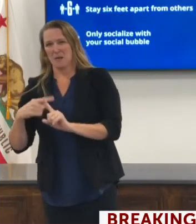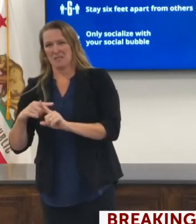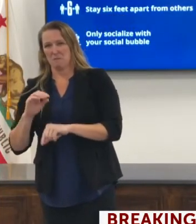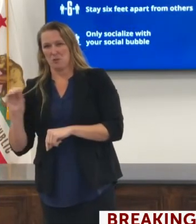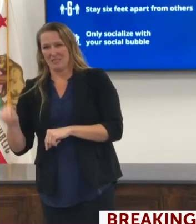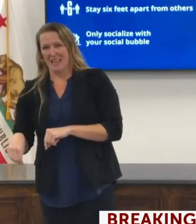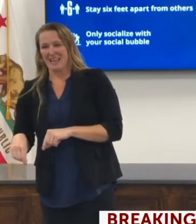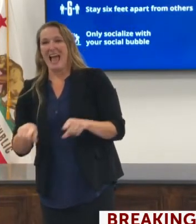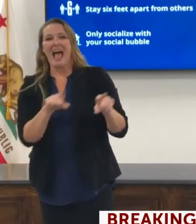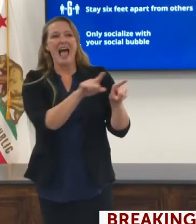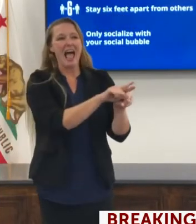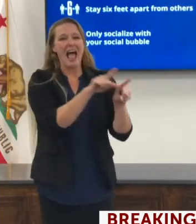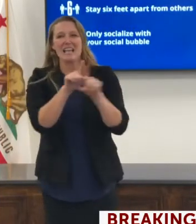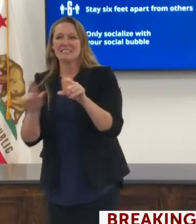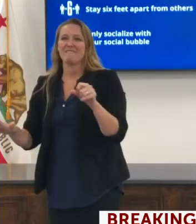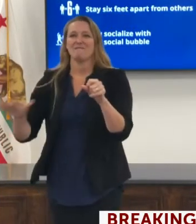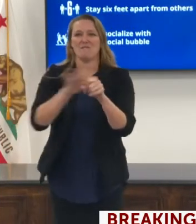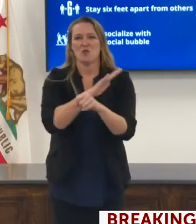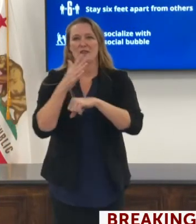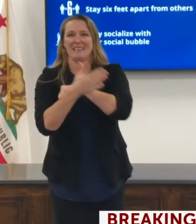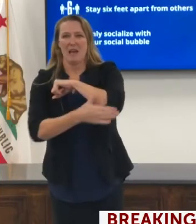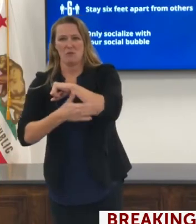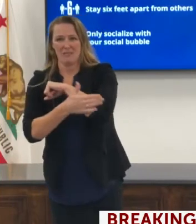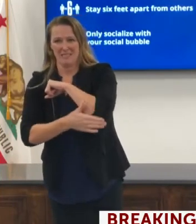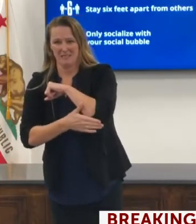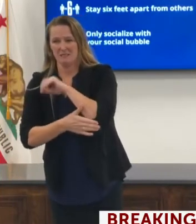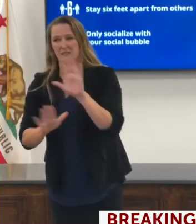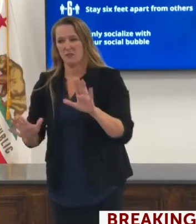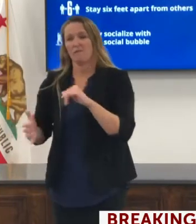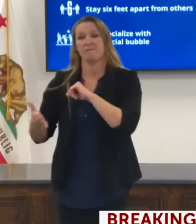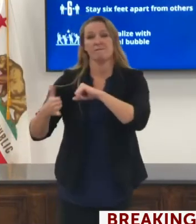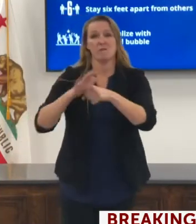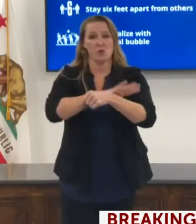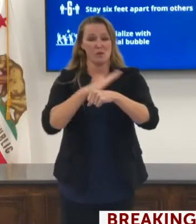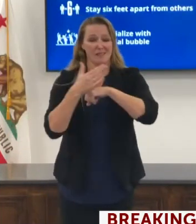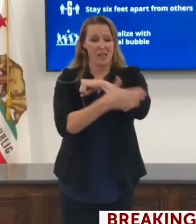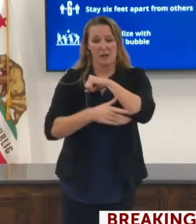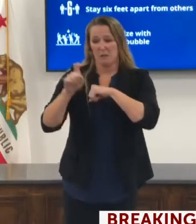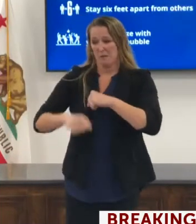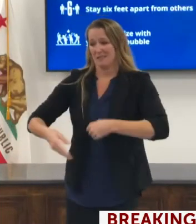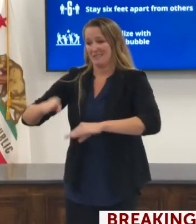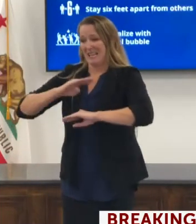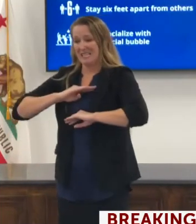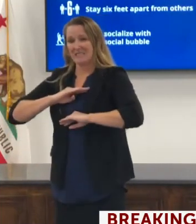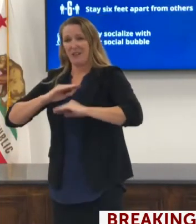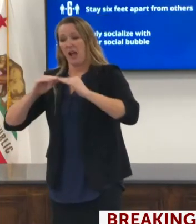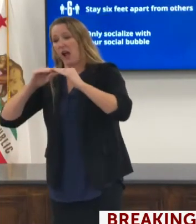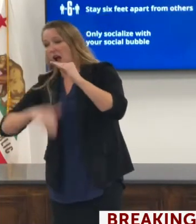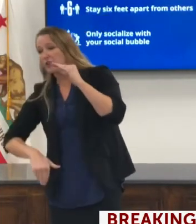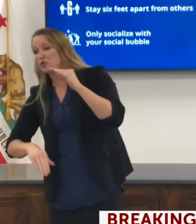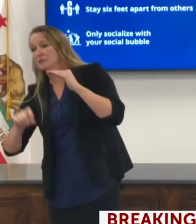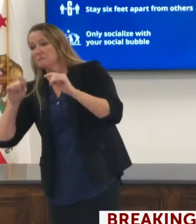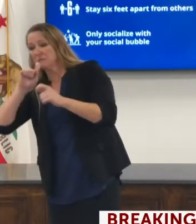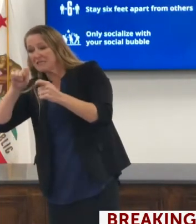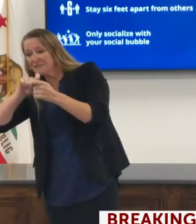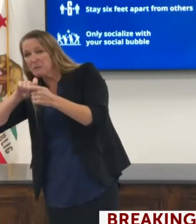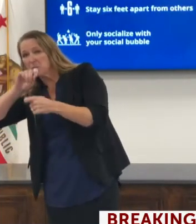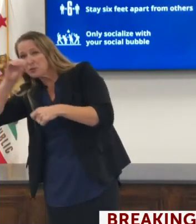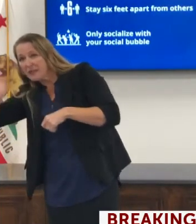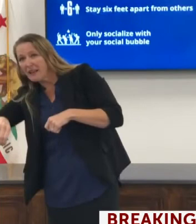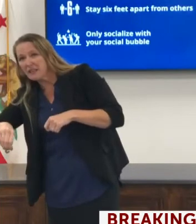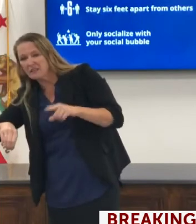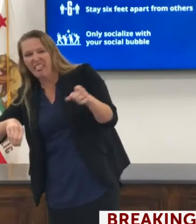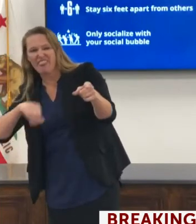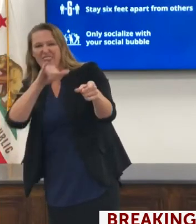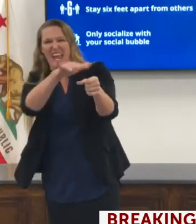next or less restrictive tier. So as I mentioned earlier, our case